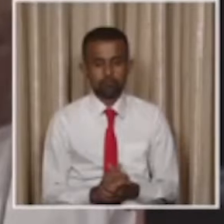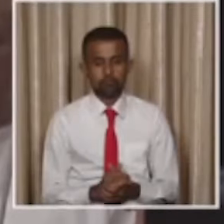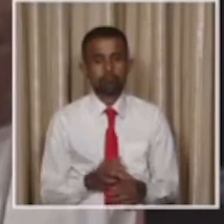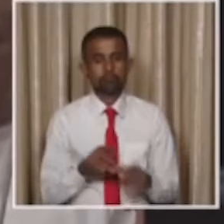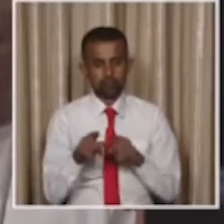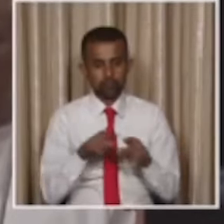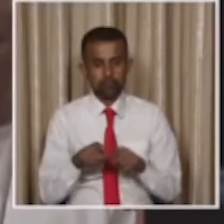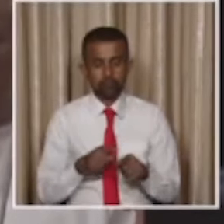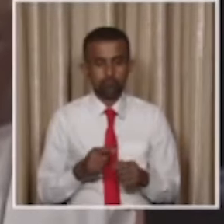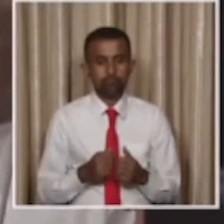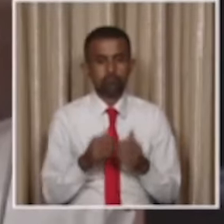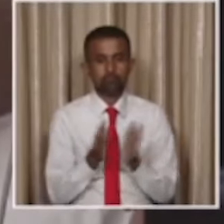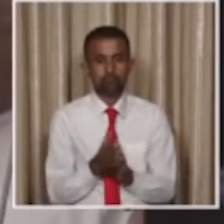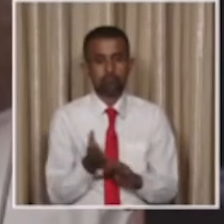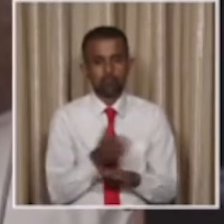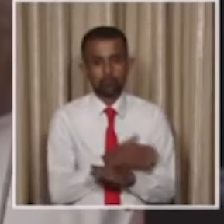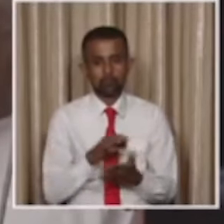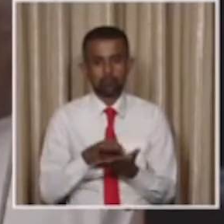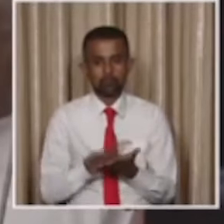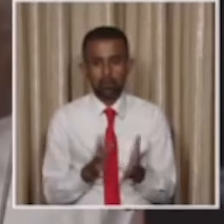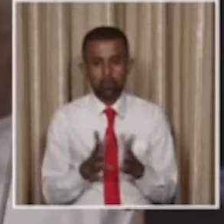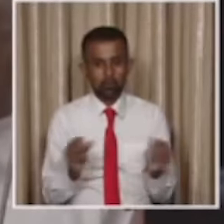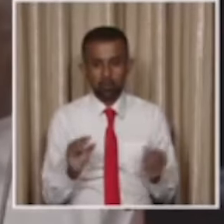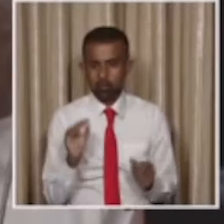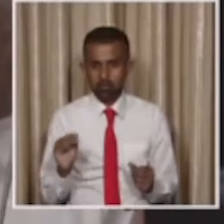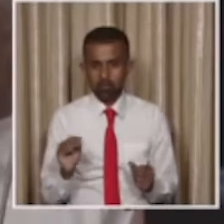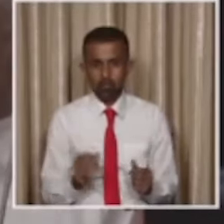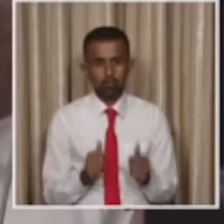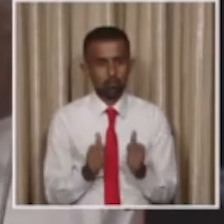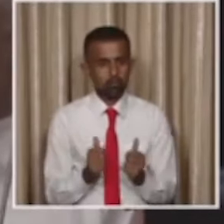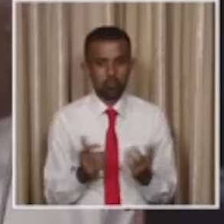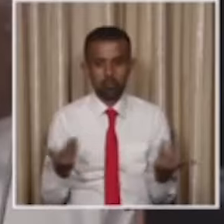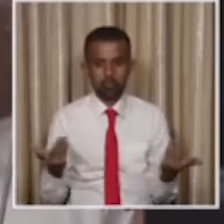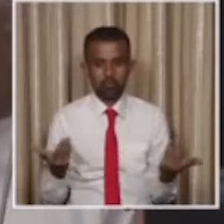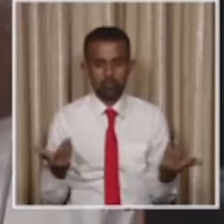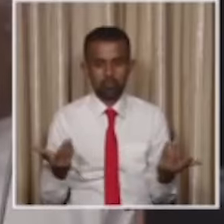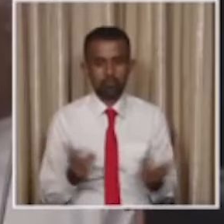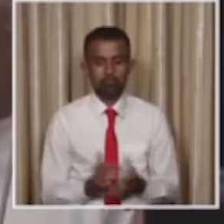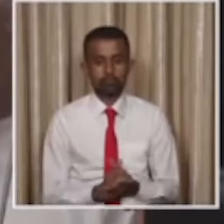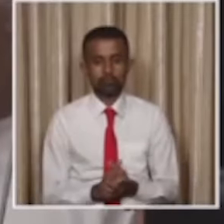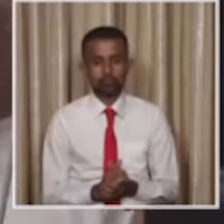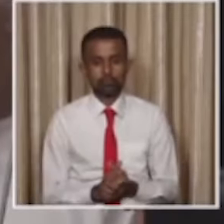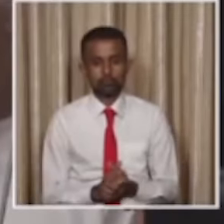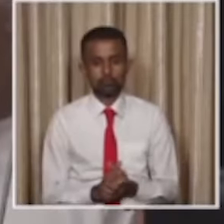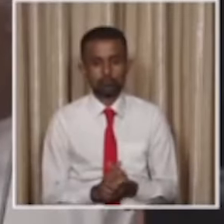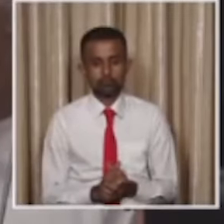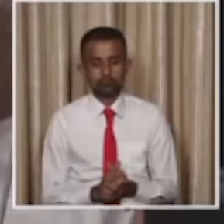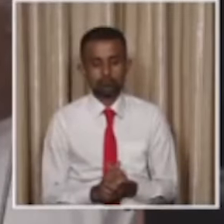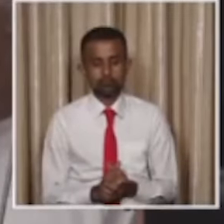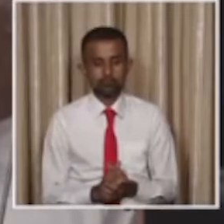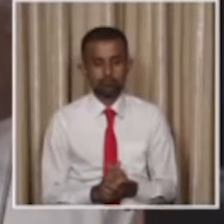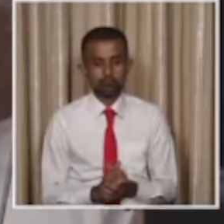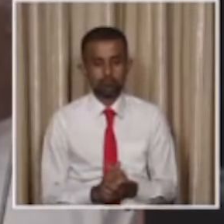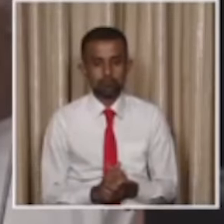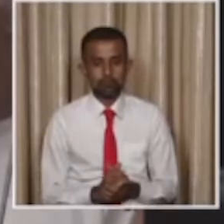laws which is very, very clear on rights. And three judges eat it up. So what do you do for judicial cannibalism? If you